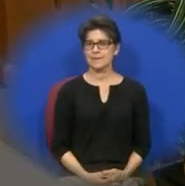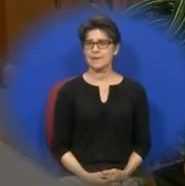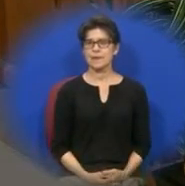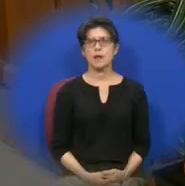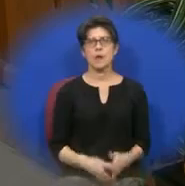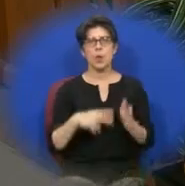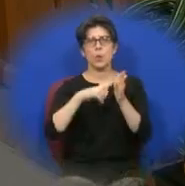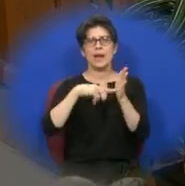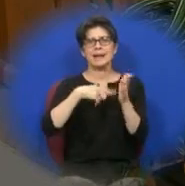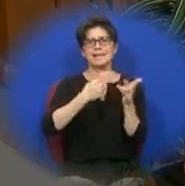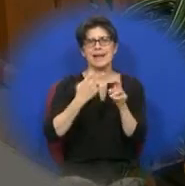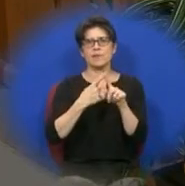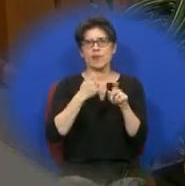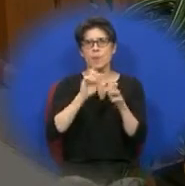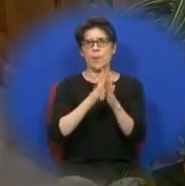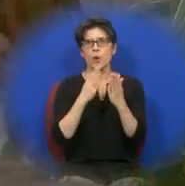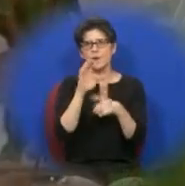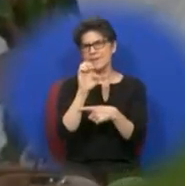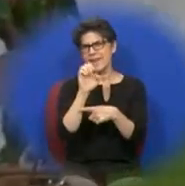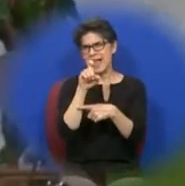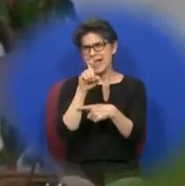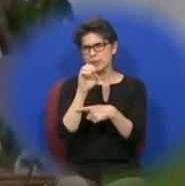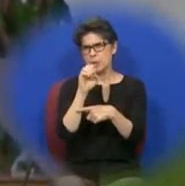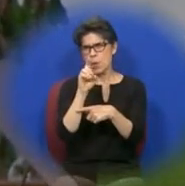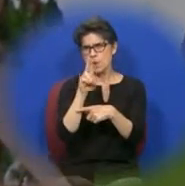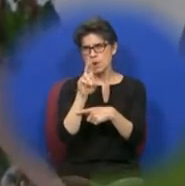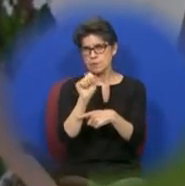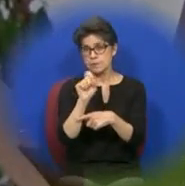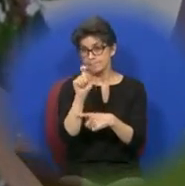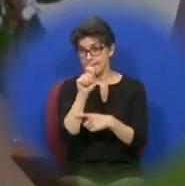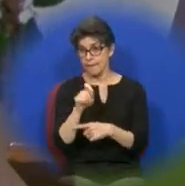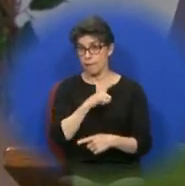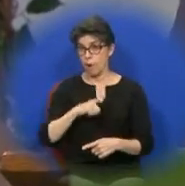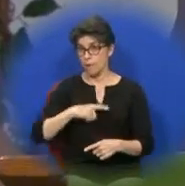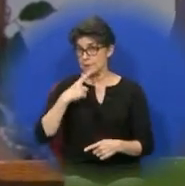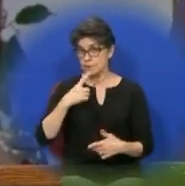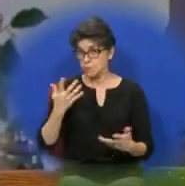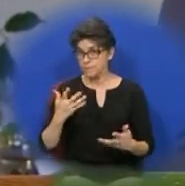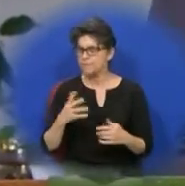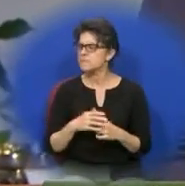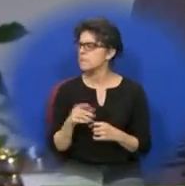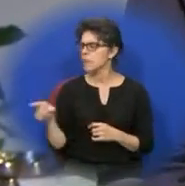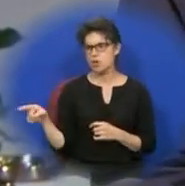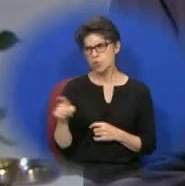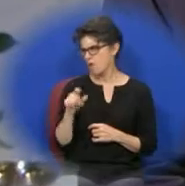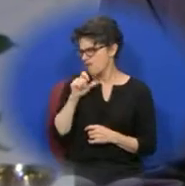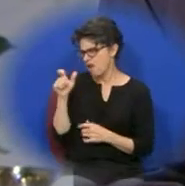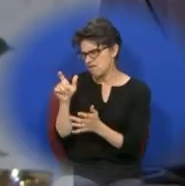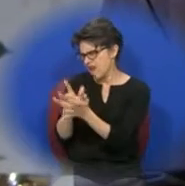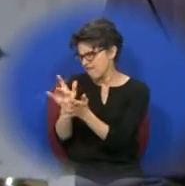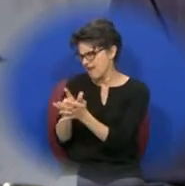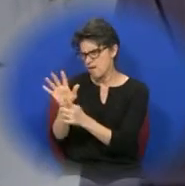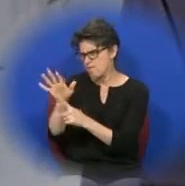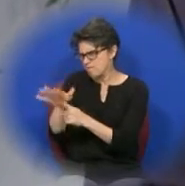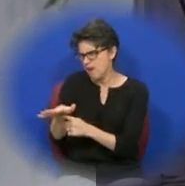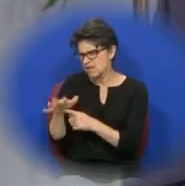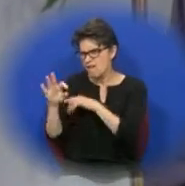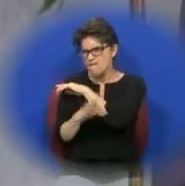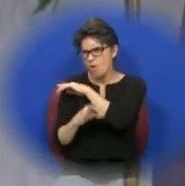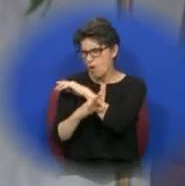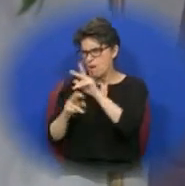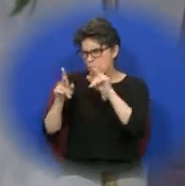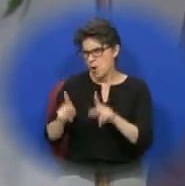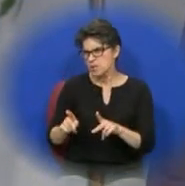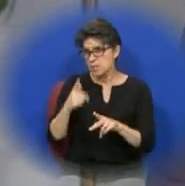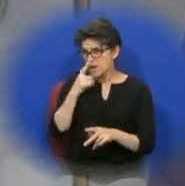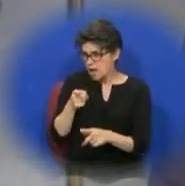A reading from the book of Exodus. Thus says the Lord, you shall not molest or oppress an alien, for you